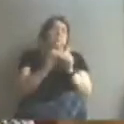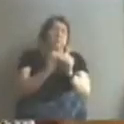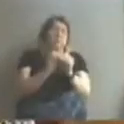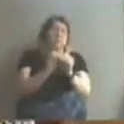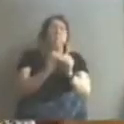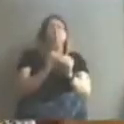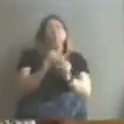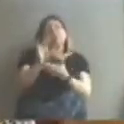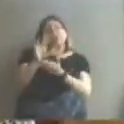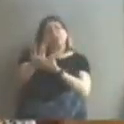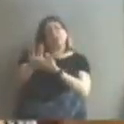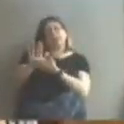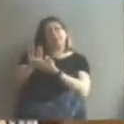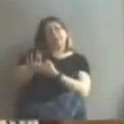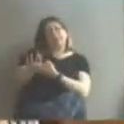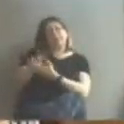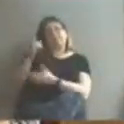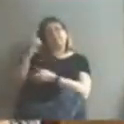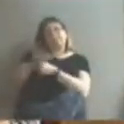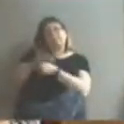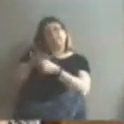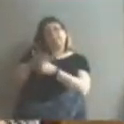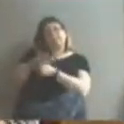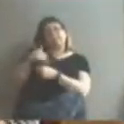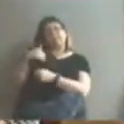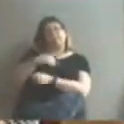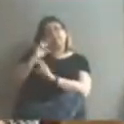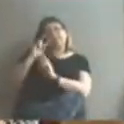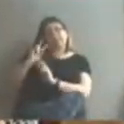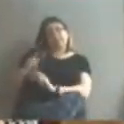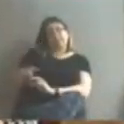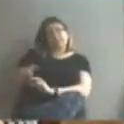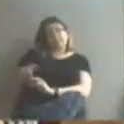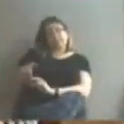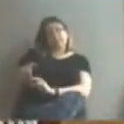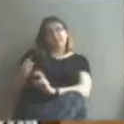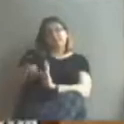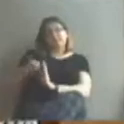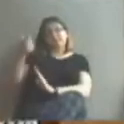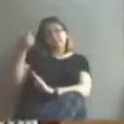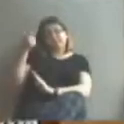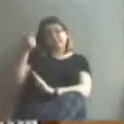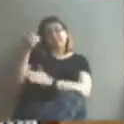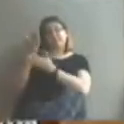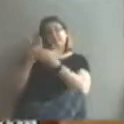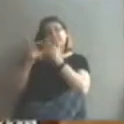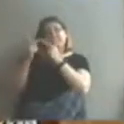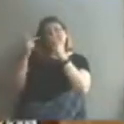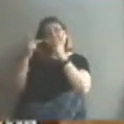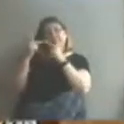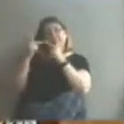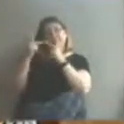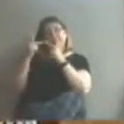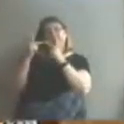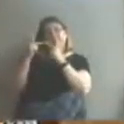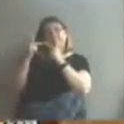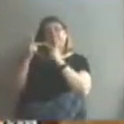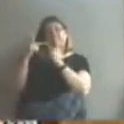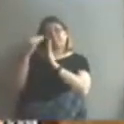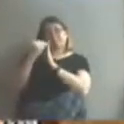in academics, the one area that we looked at was eliminating some of the positions that were on